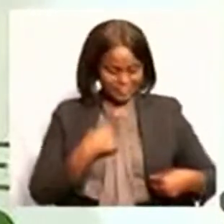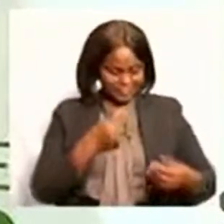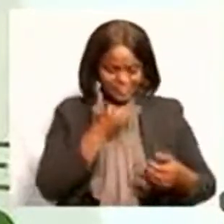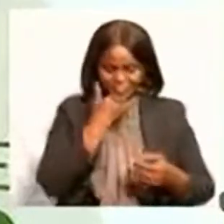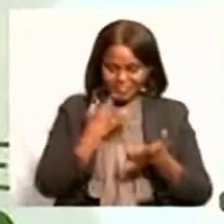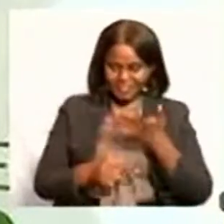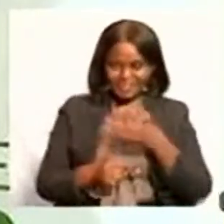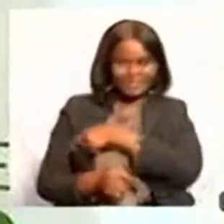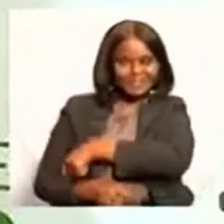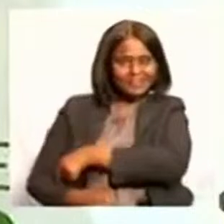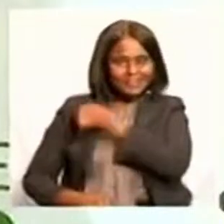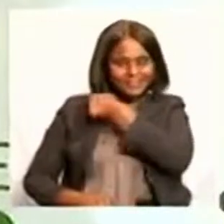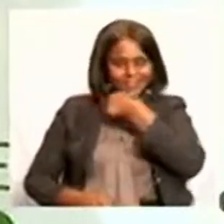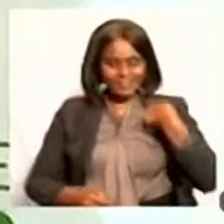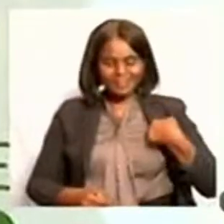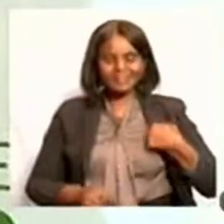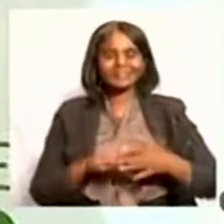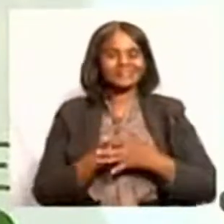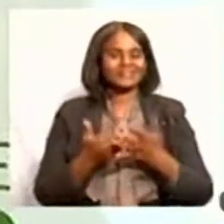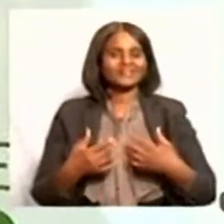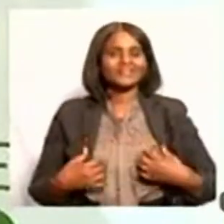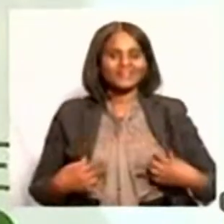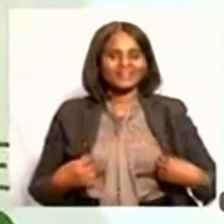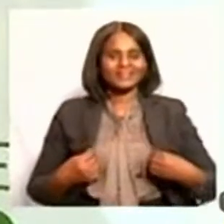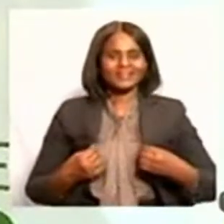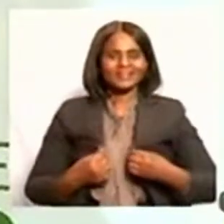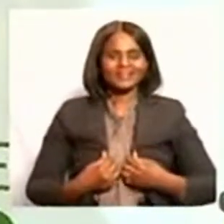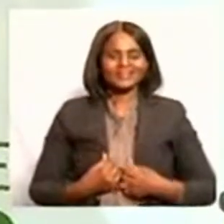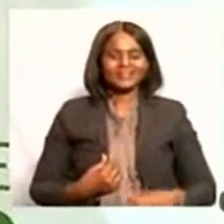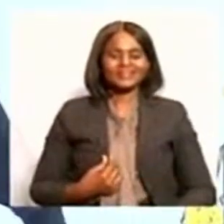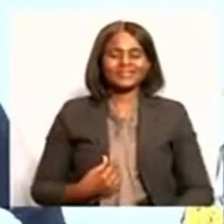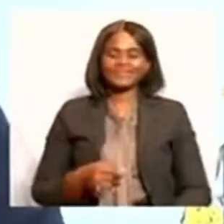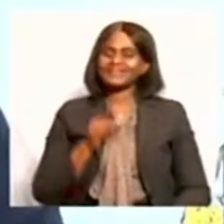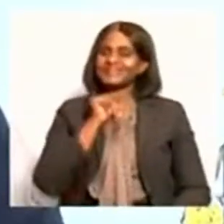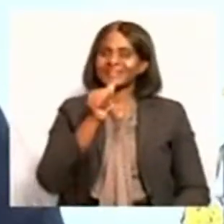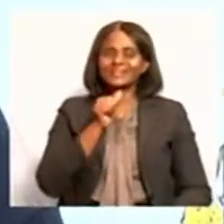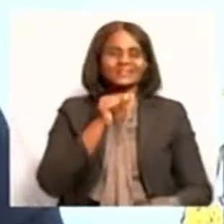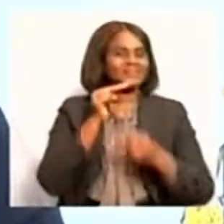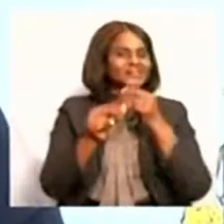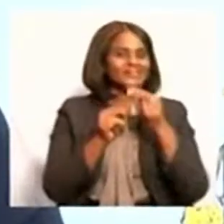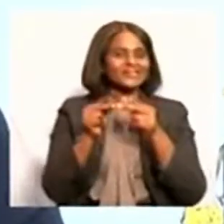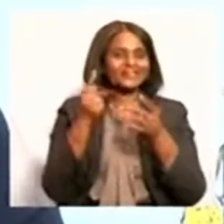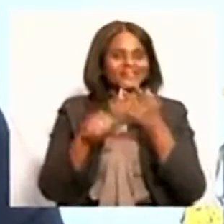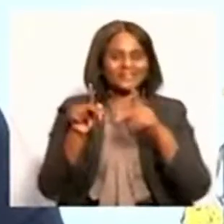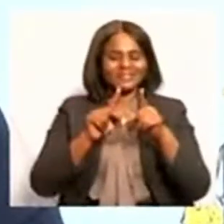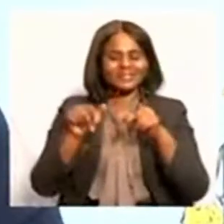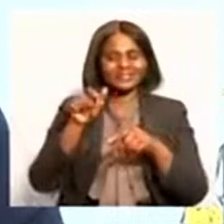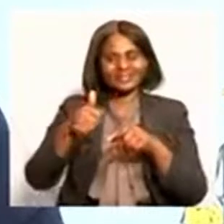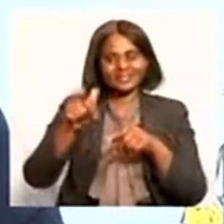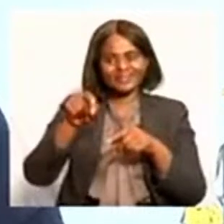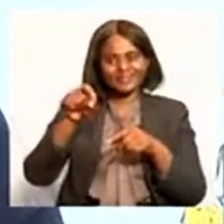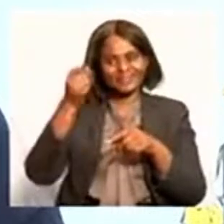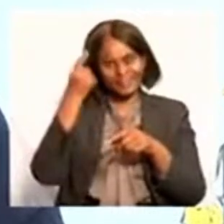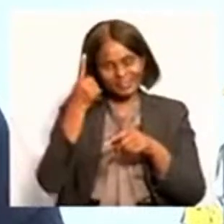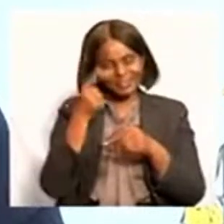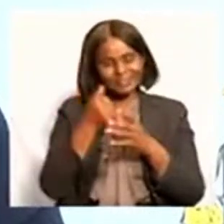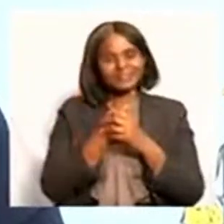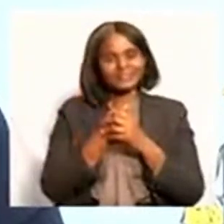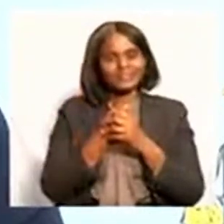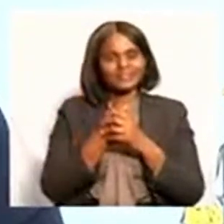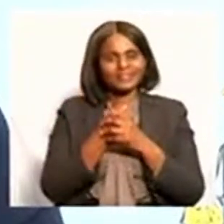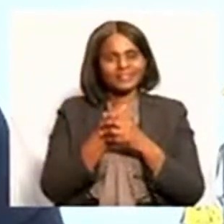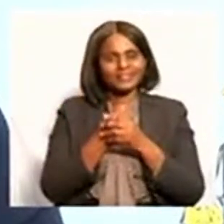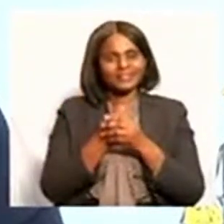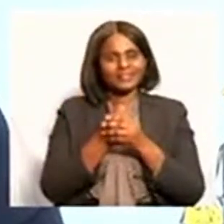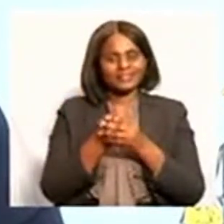pull a seatbelt and things like that. It doesn't mean that. What people need to understand is that we